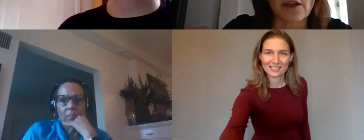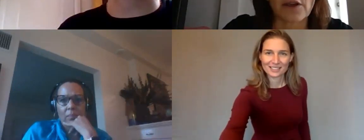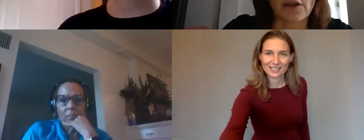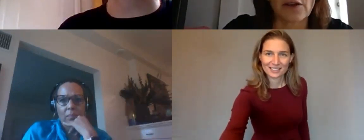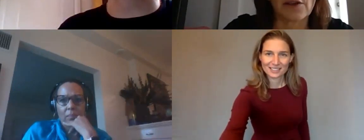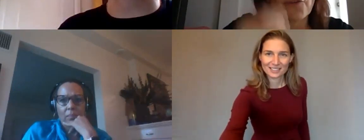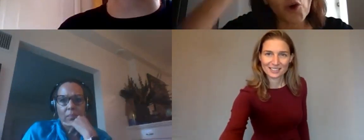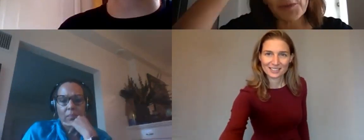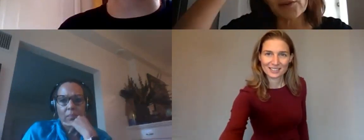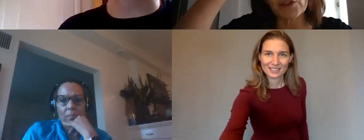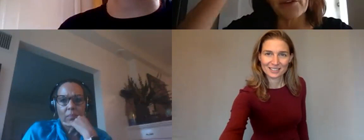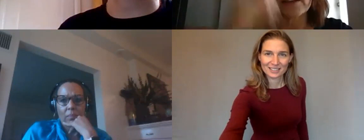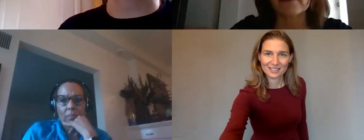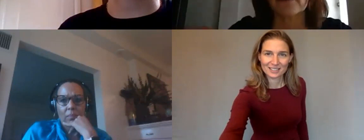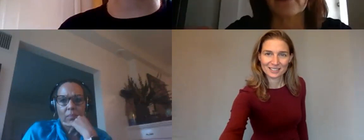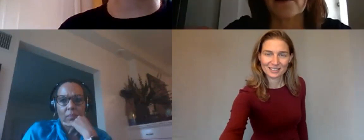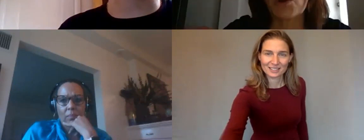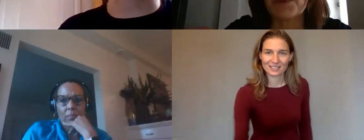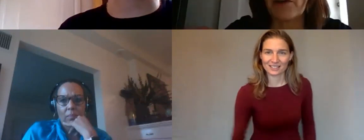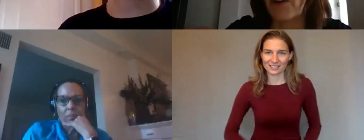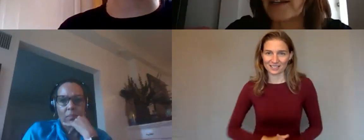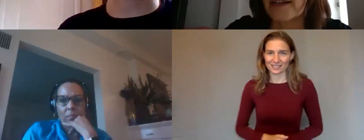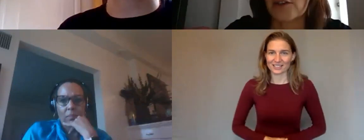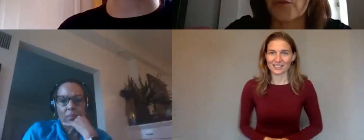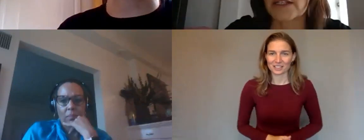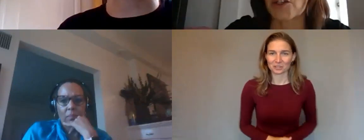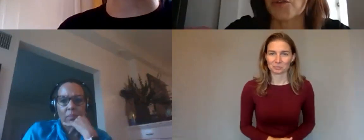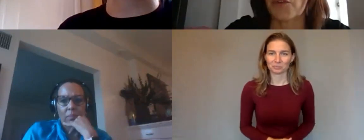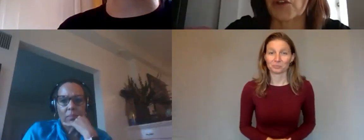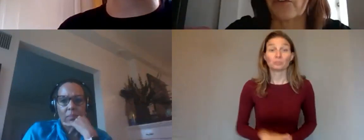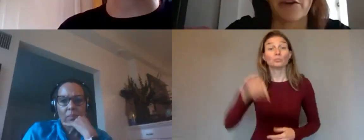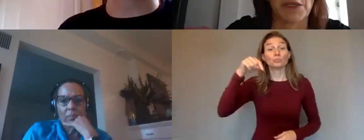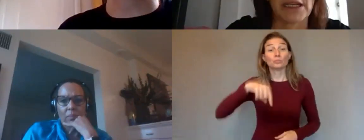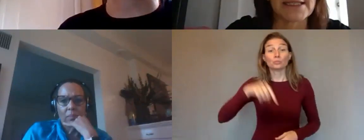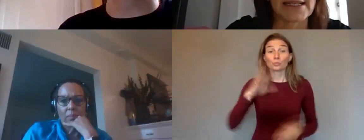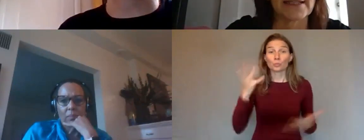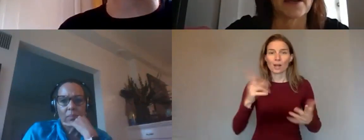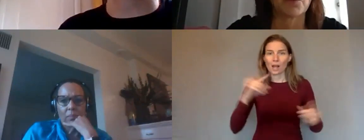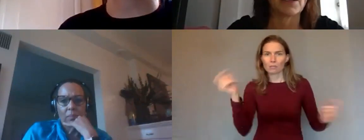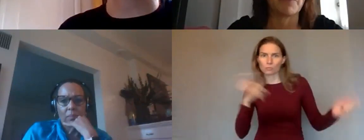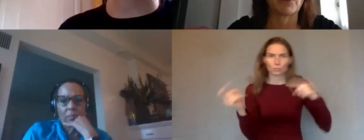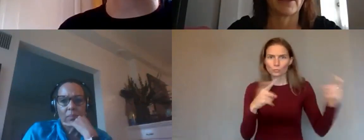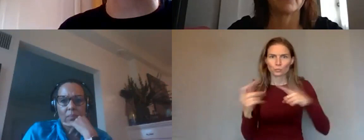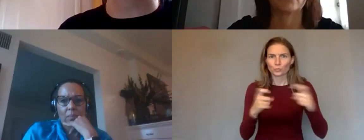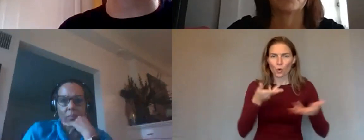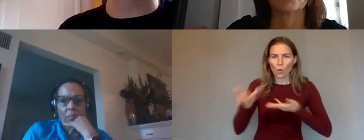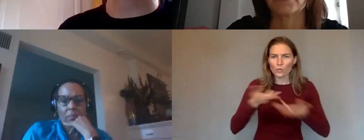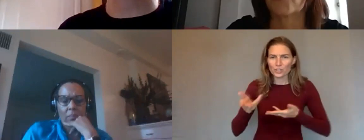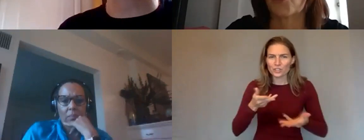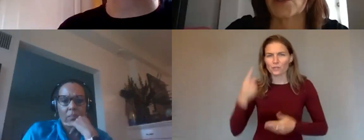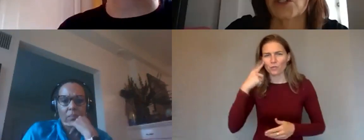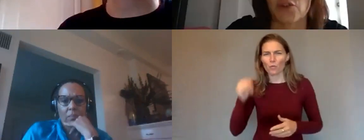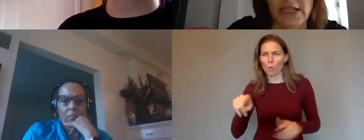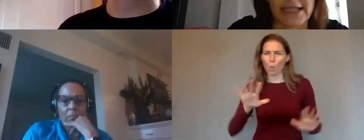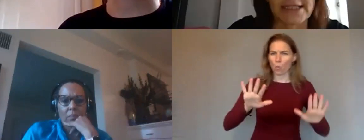just the format of the event will be a fireside conversation for 45 minutes, and then we'll leave about 10-15 minutes